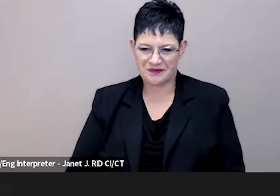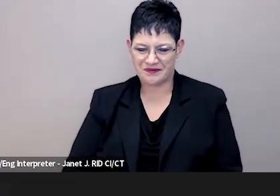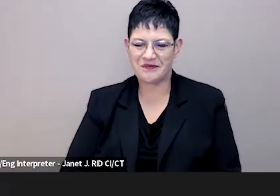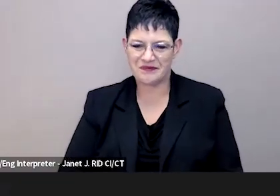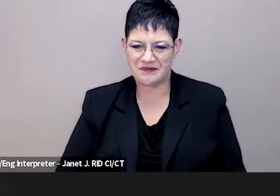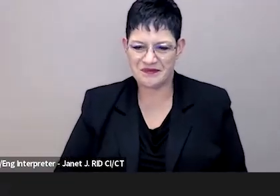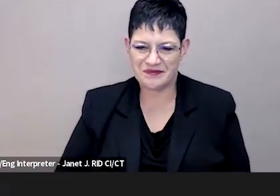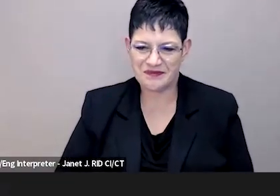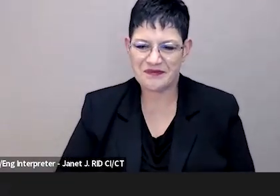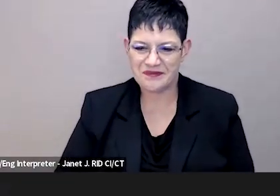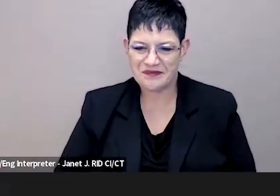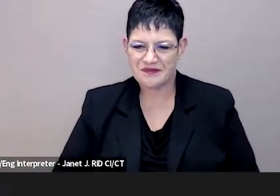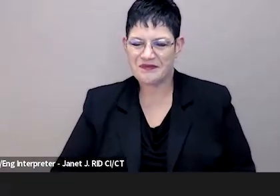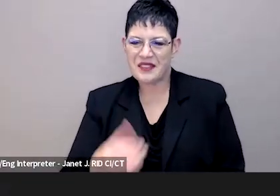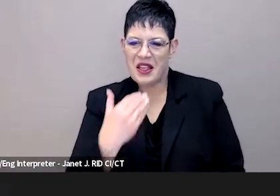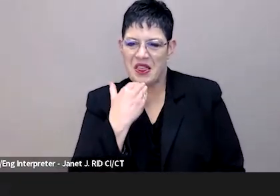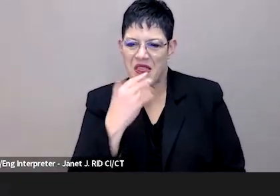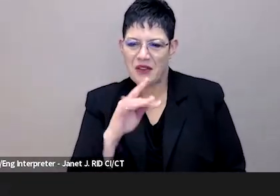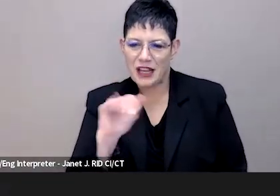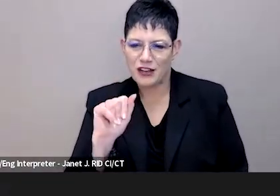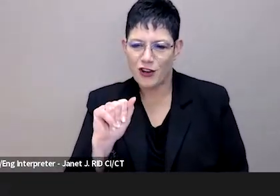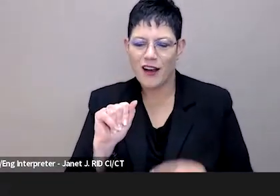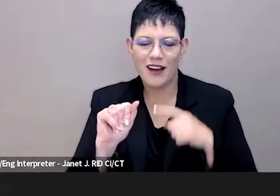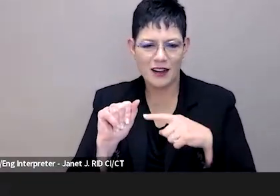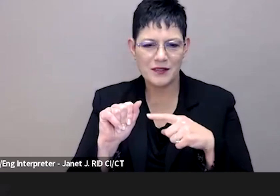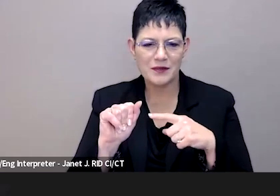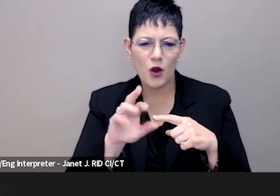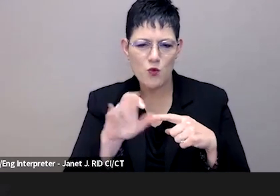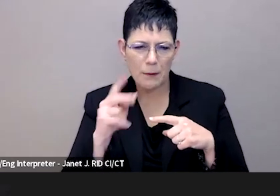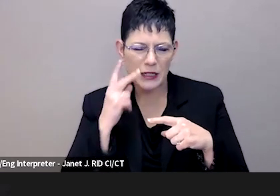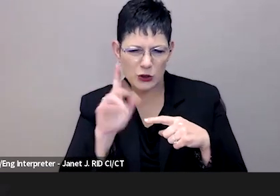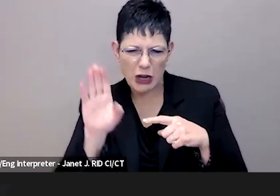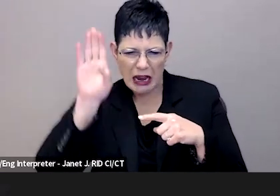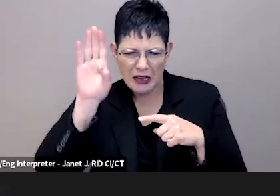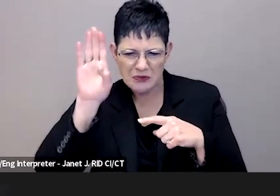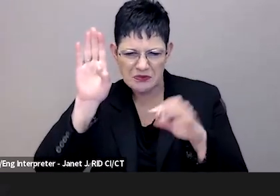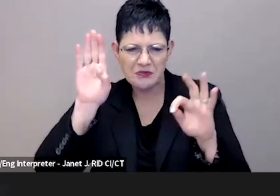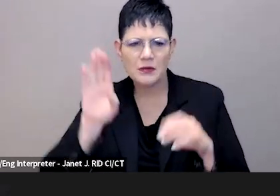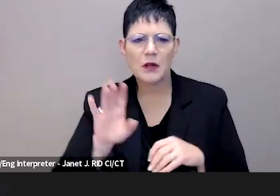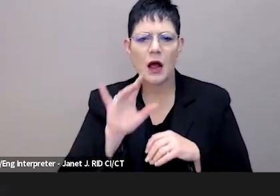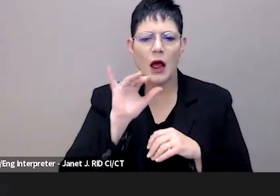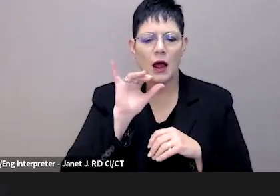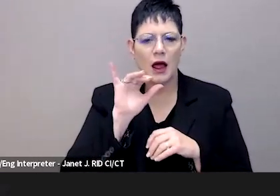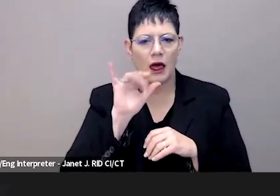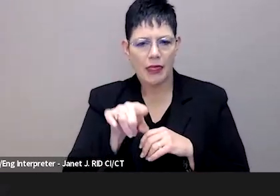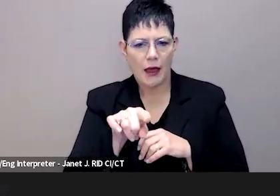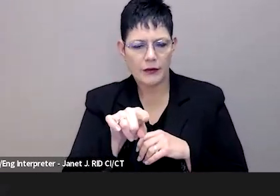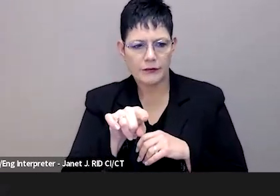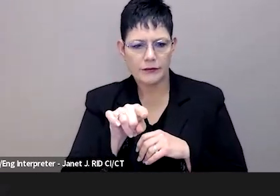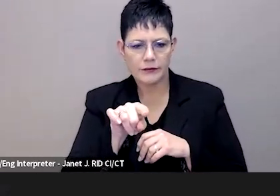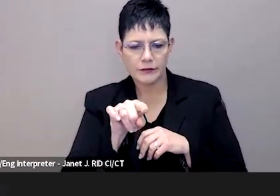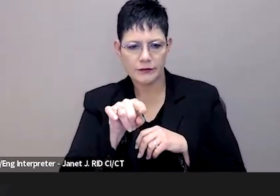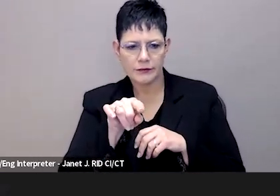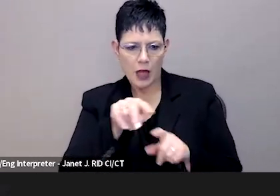I think the observation, I believe it, Robert, and I see your hand there, but the observation and reporting that you